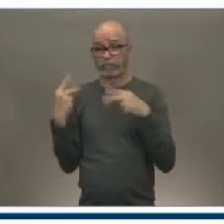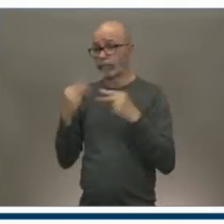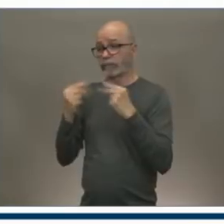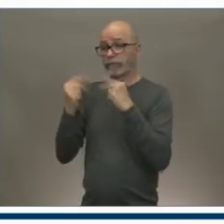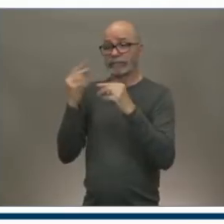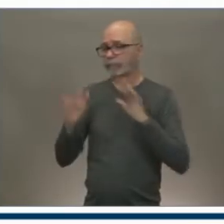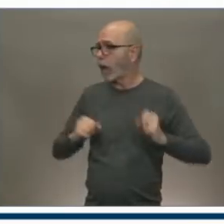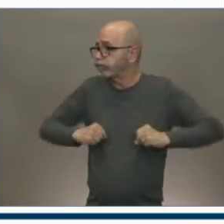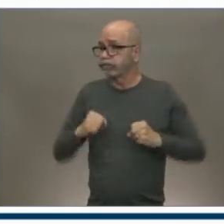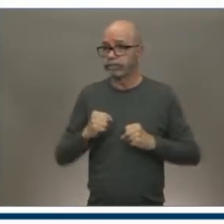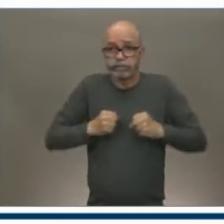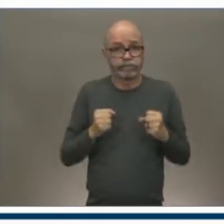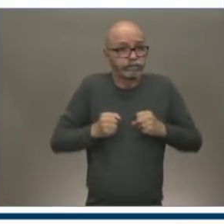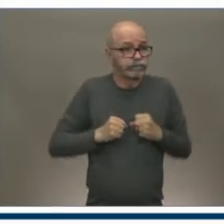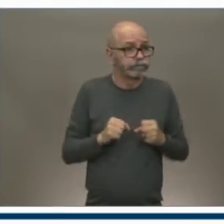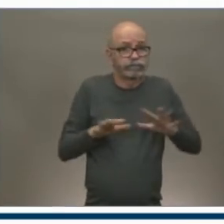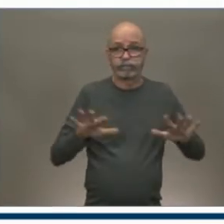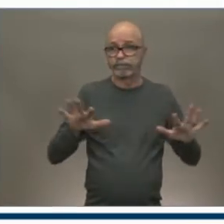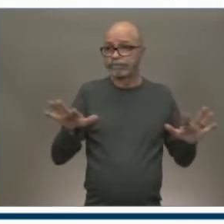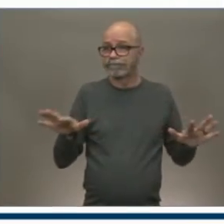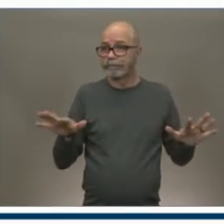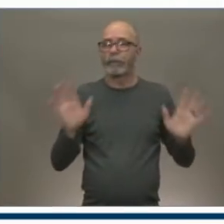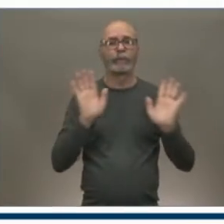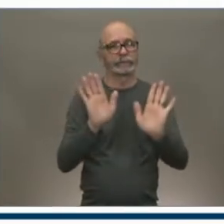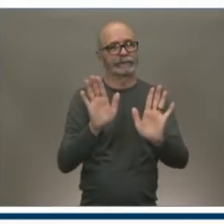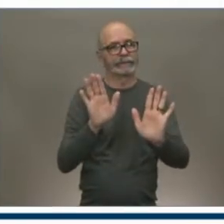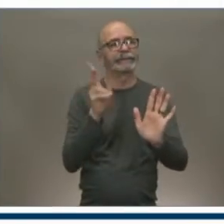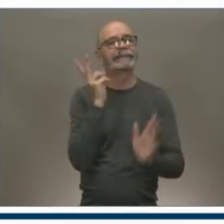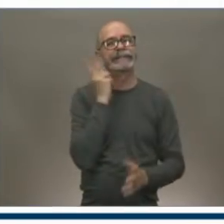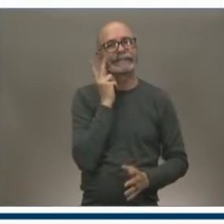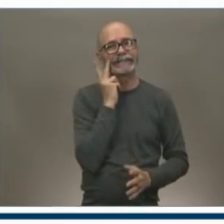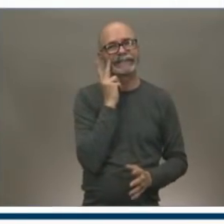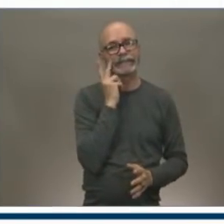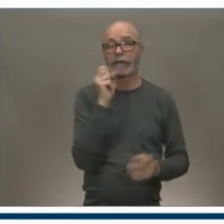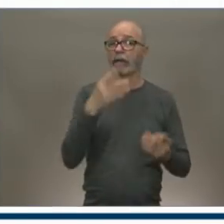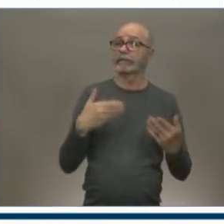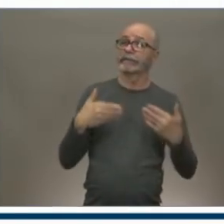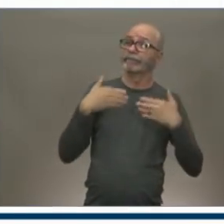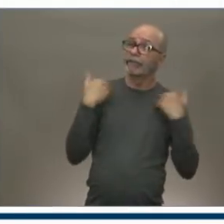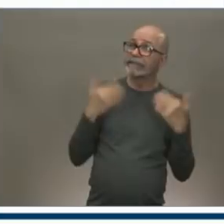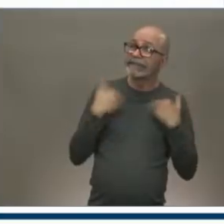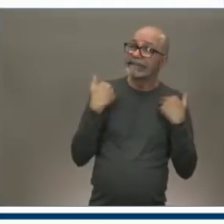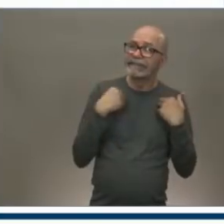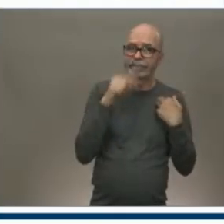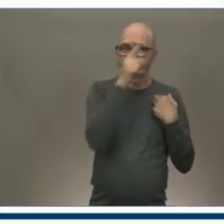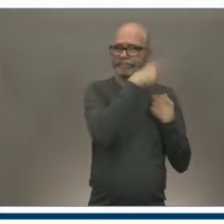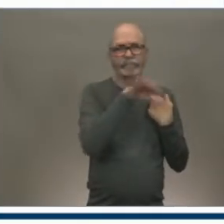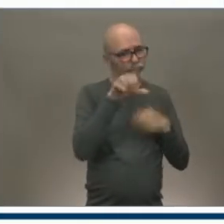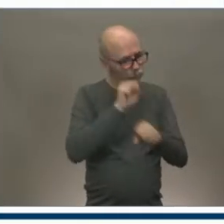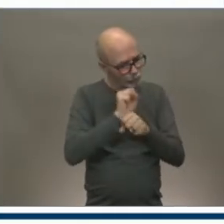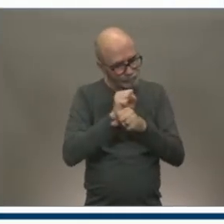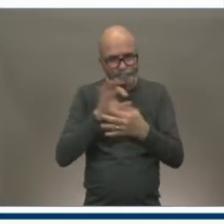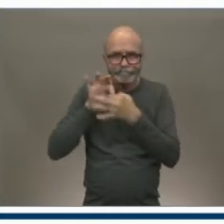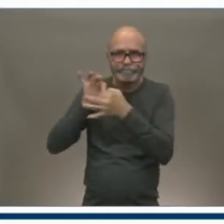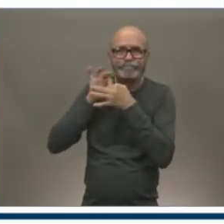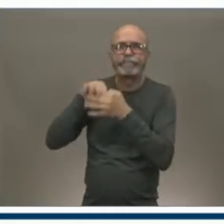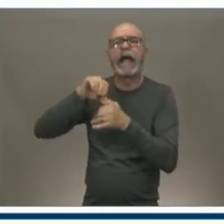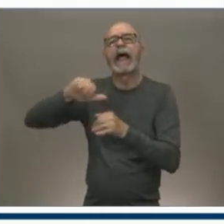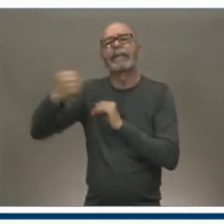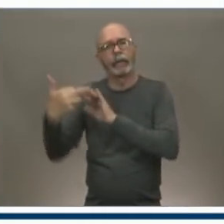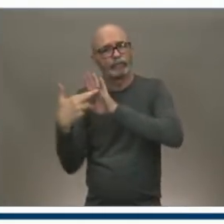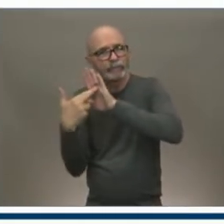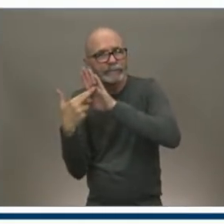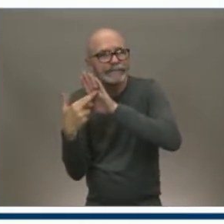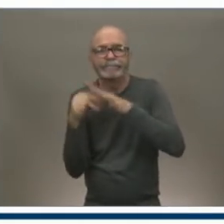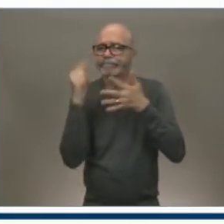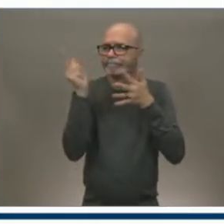make. So I know the minister and his team will be working with sector representative to help us